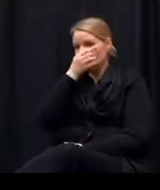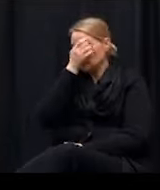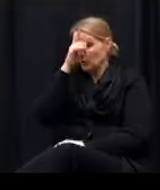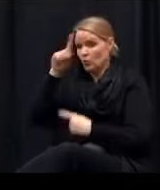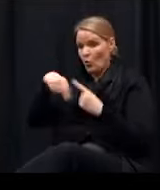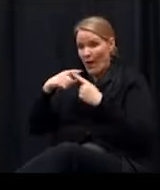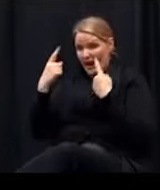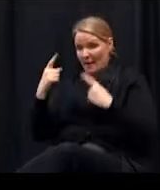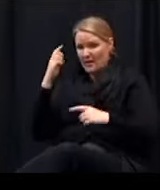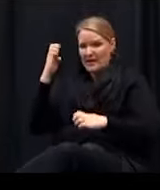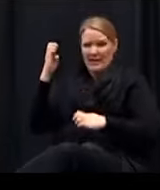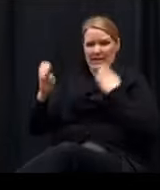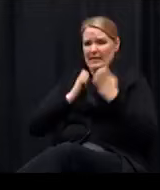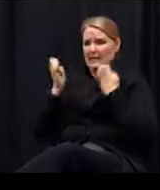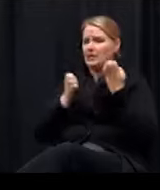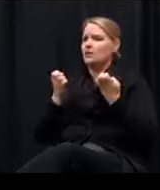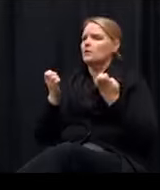emotions in your classroom?